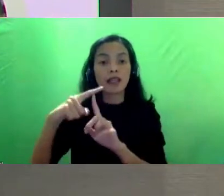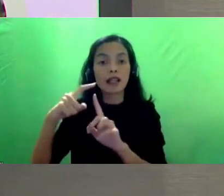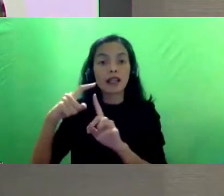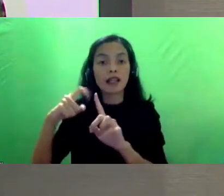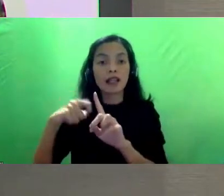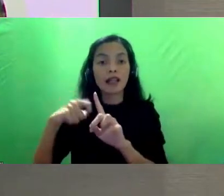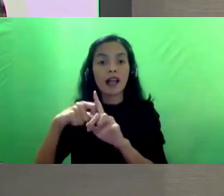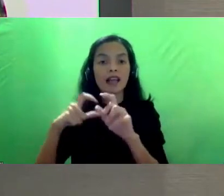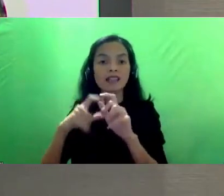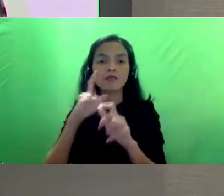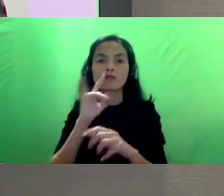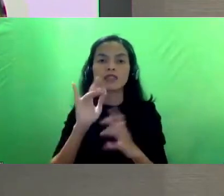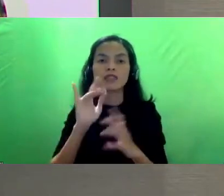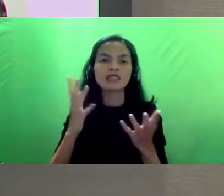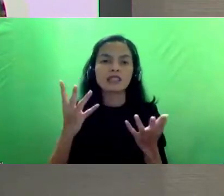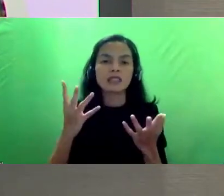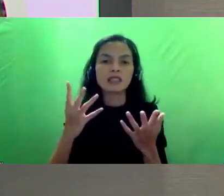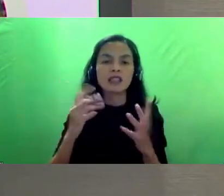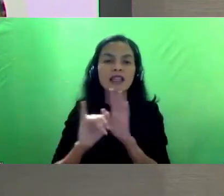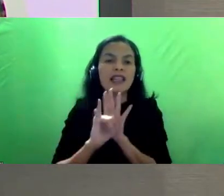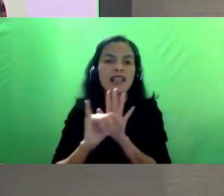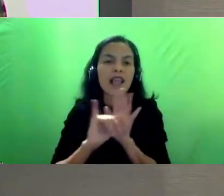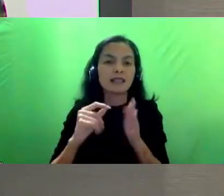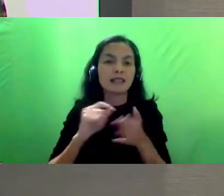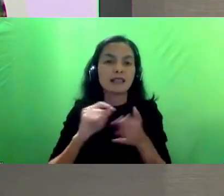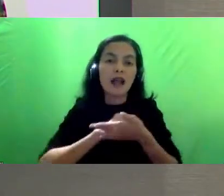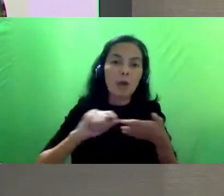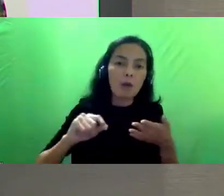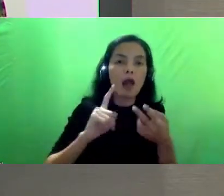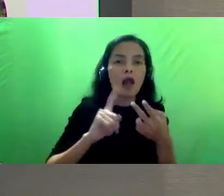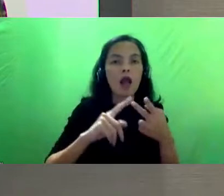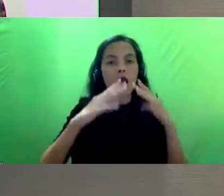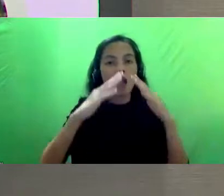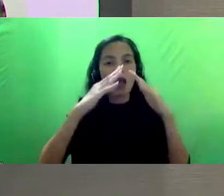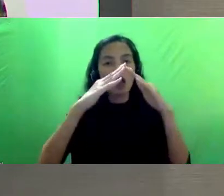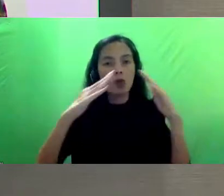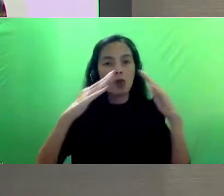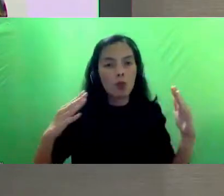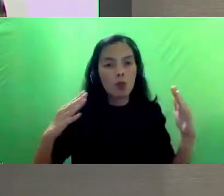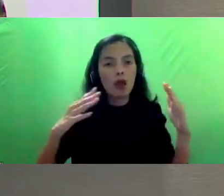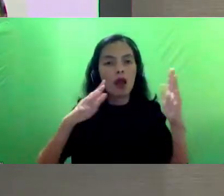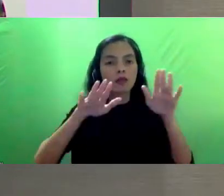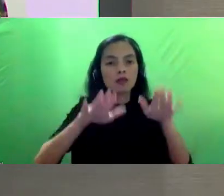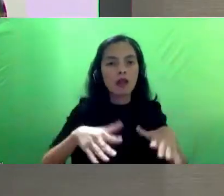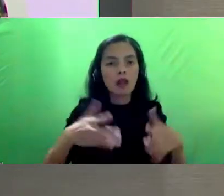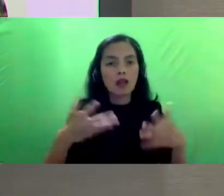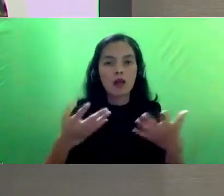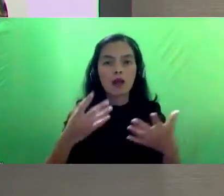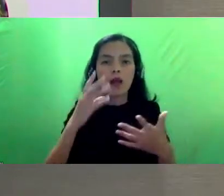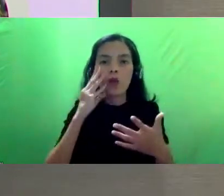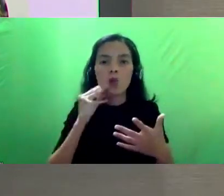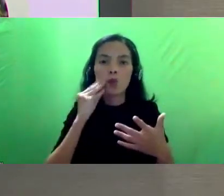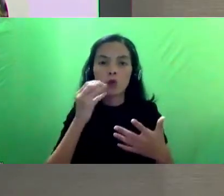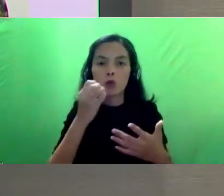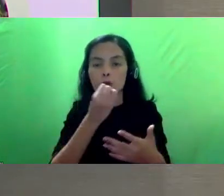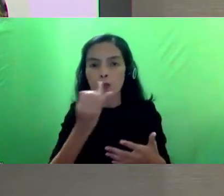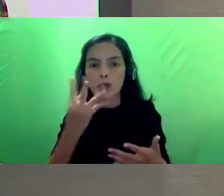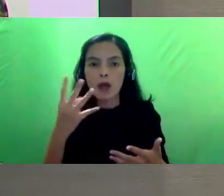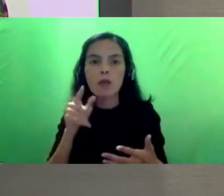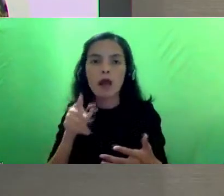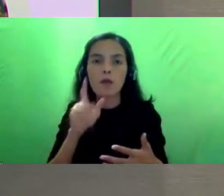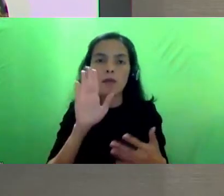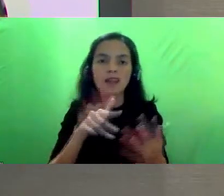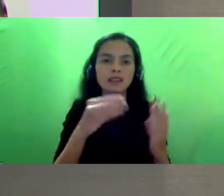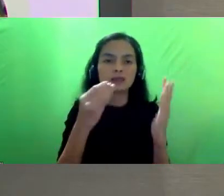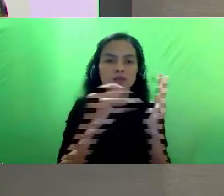identity, like nama, alamat, identity, age, for example. Yeah, we still have there,